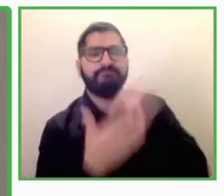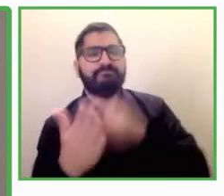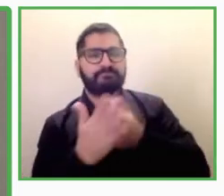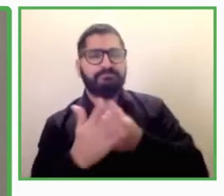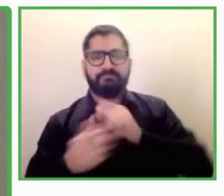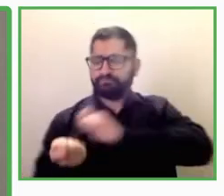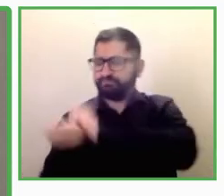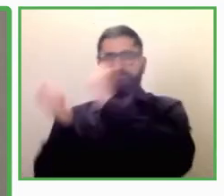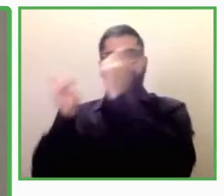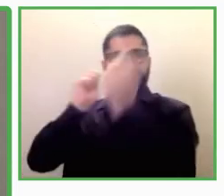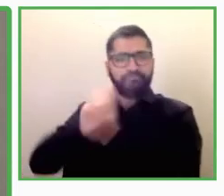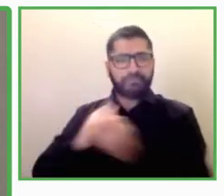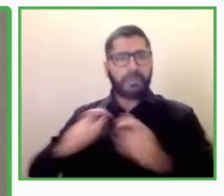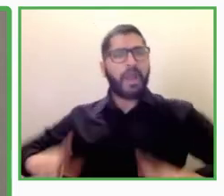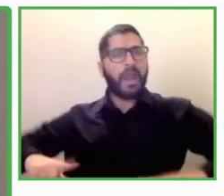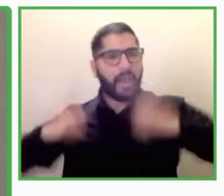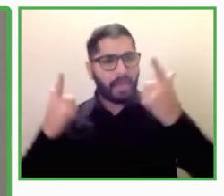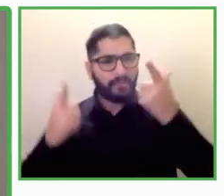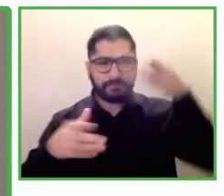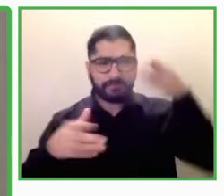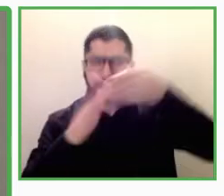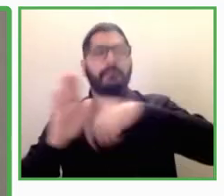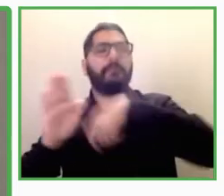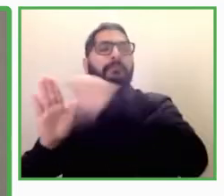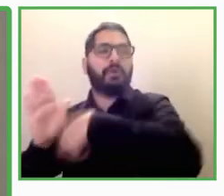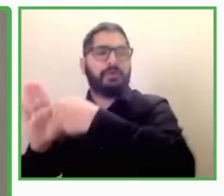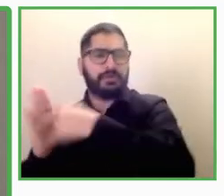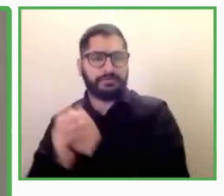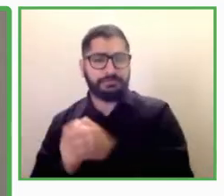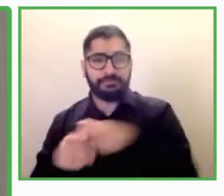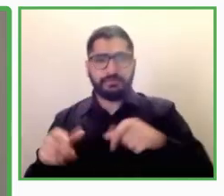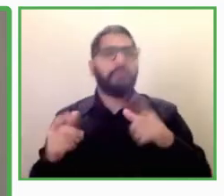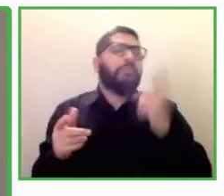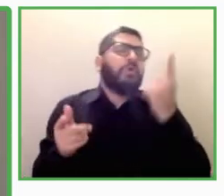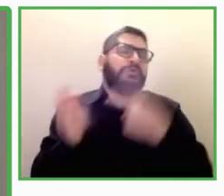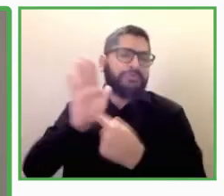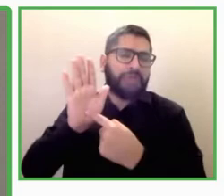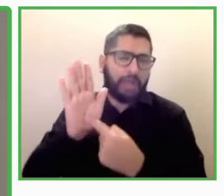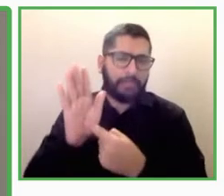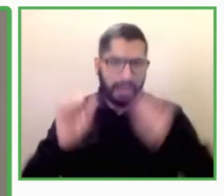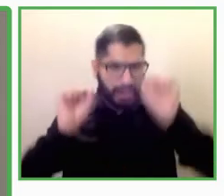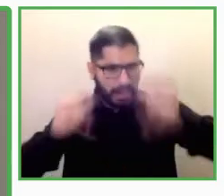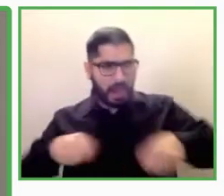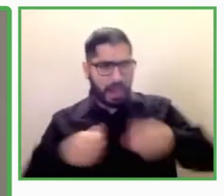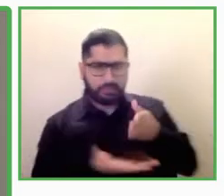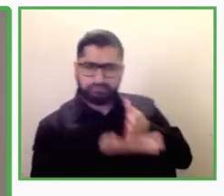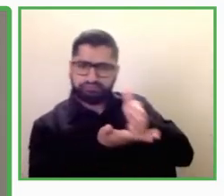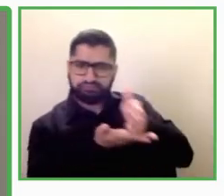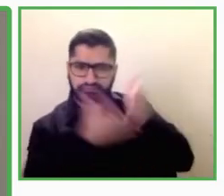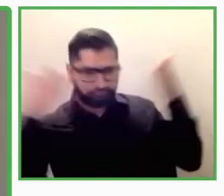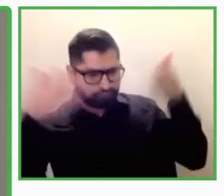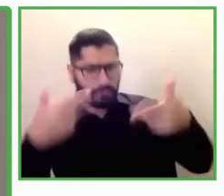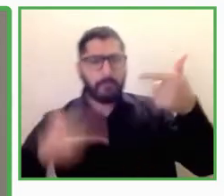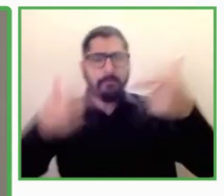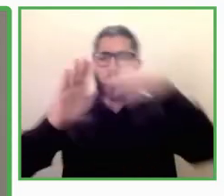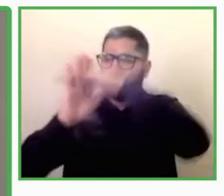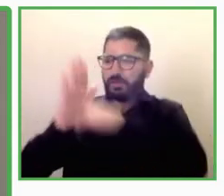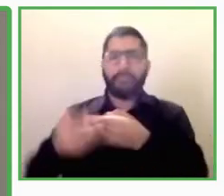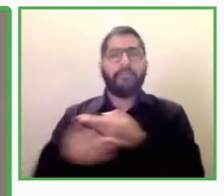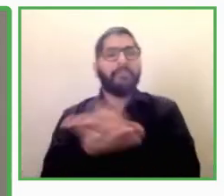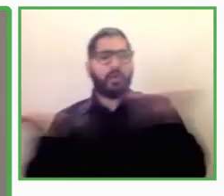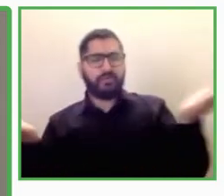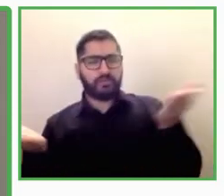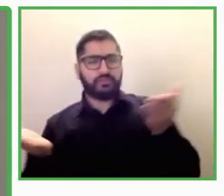make the process of hiring easier, and how we can start regulating the